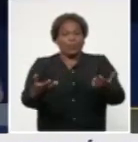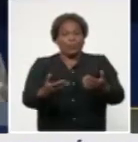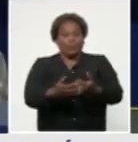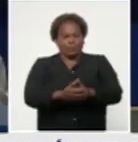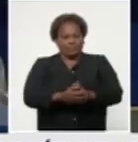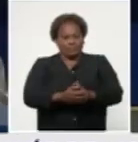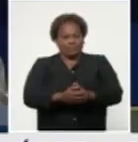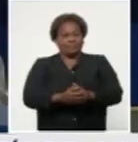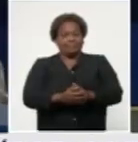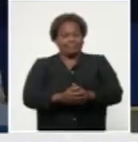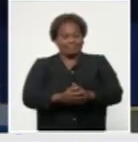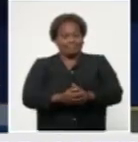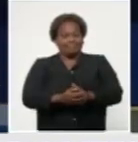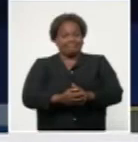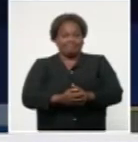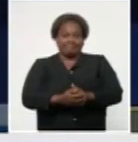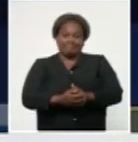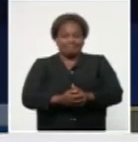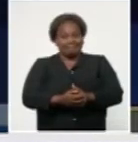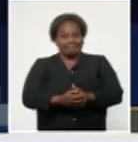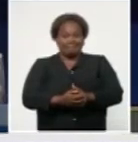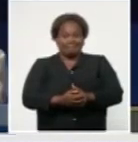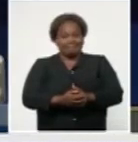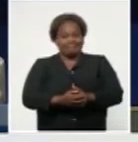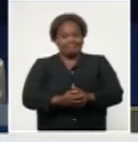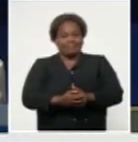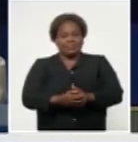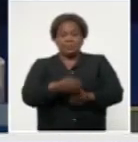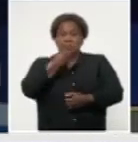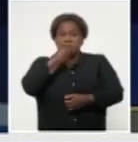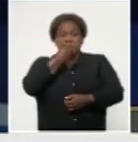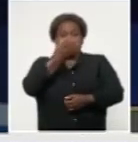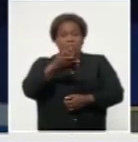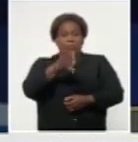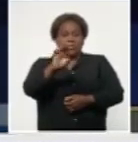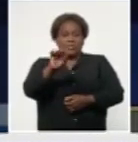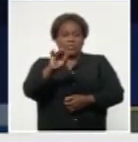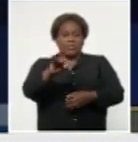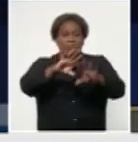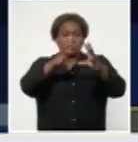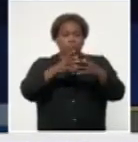some restriction measures in some parts of their territory.